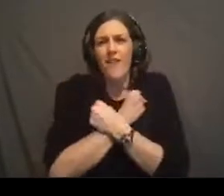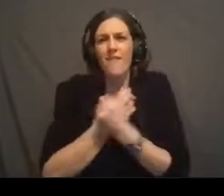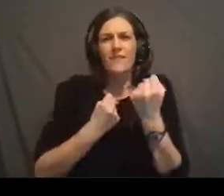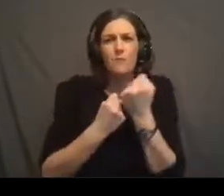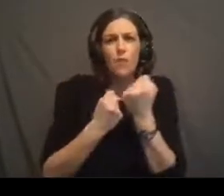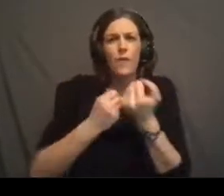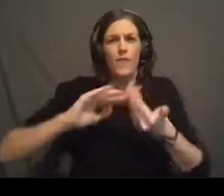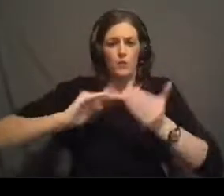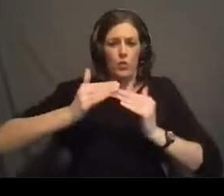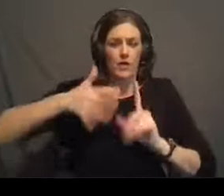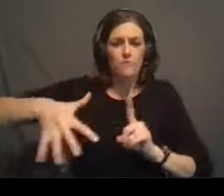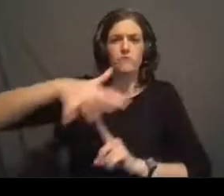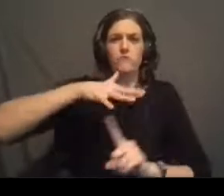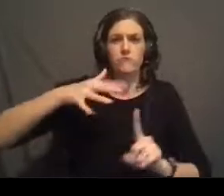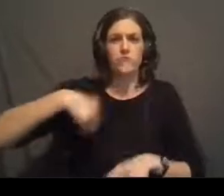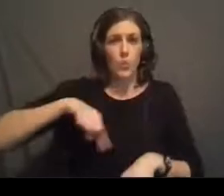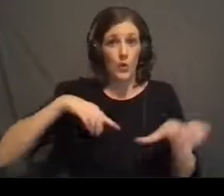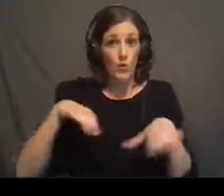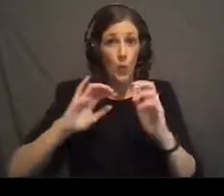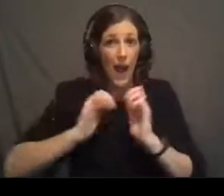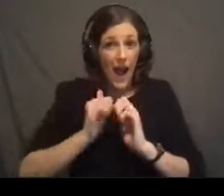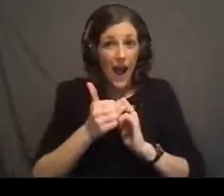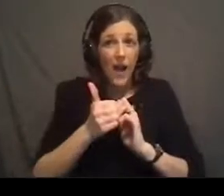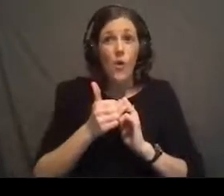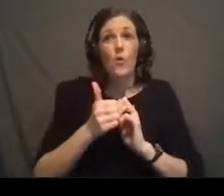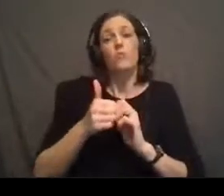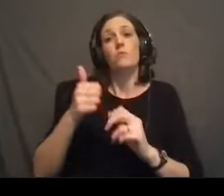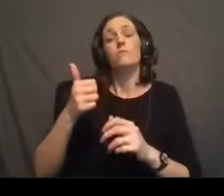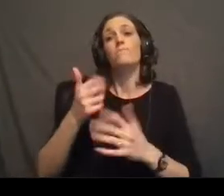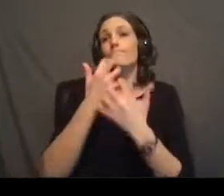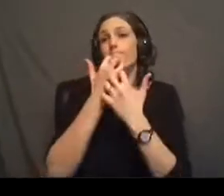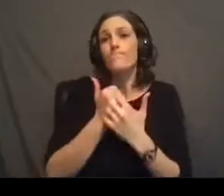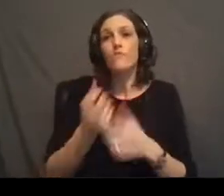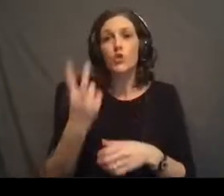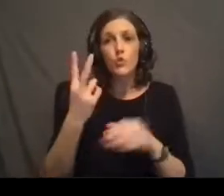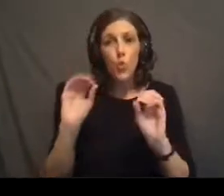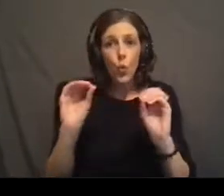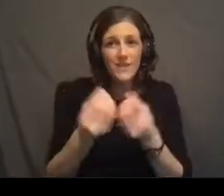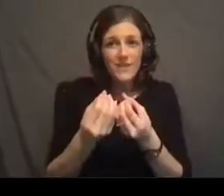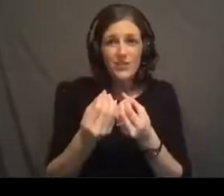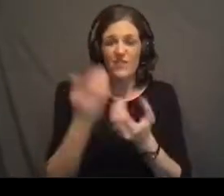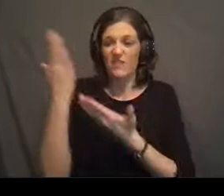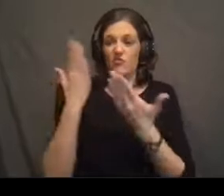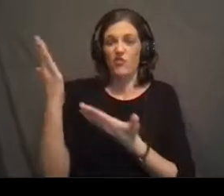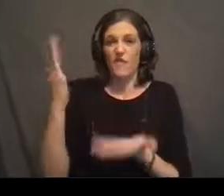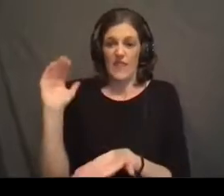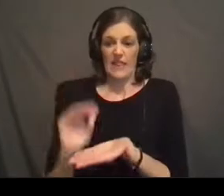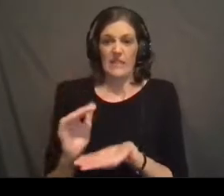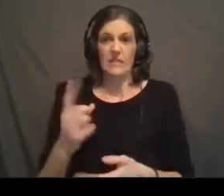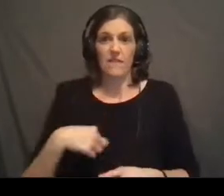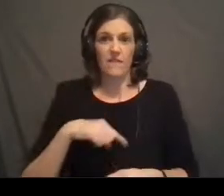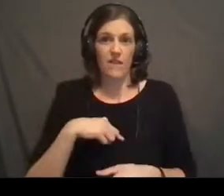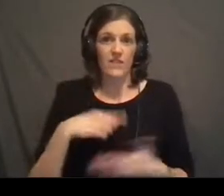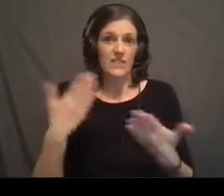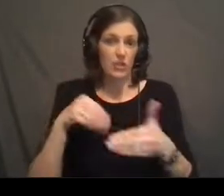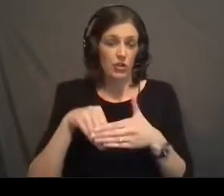the community around us. And we're going to do that by caring for two organizations that serve the least of these here in Austin